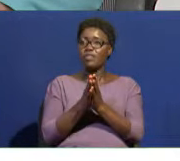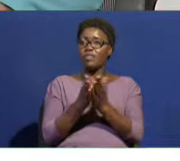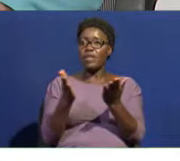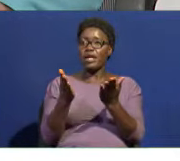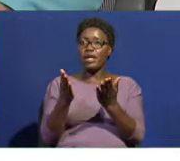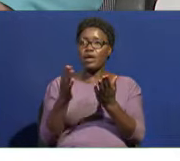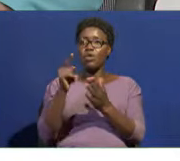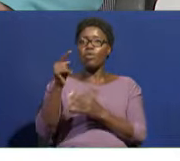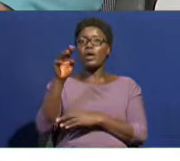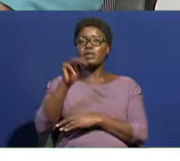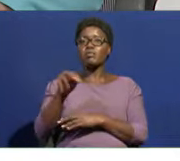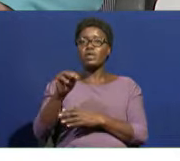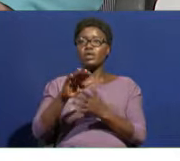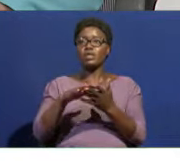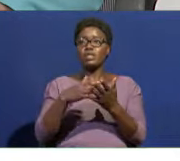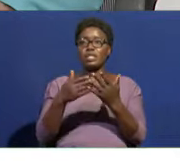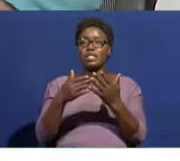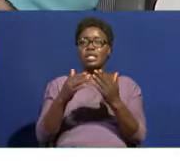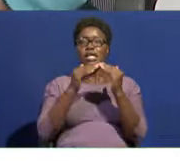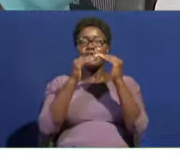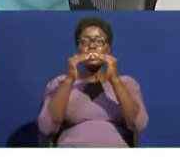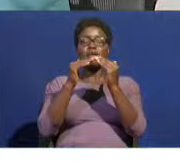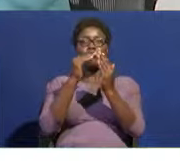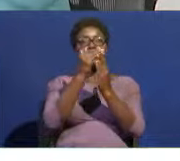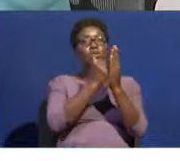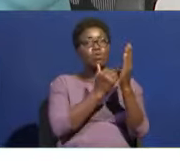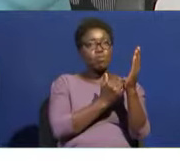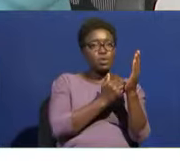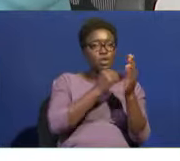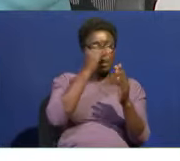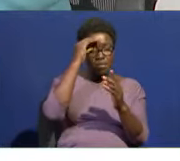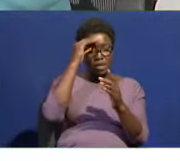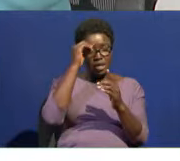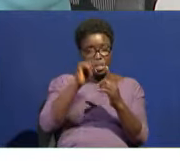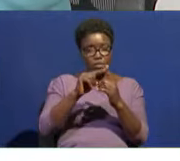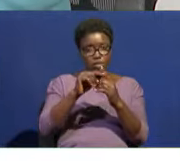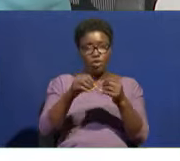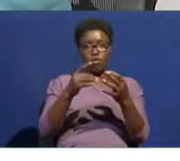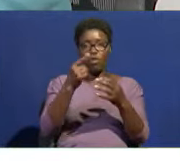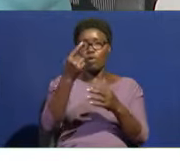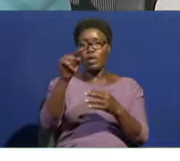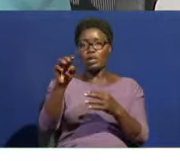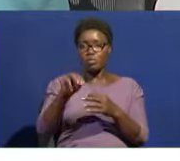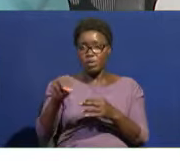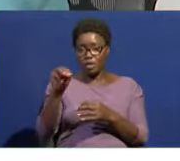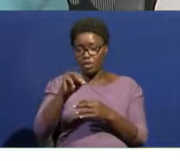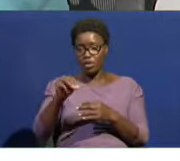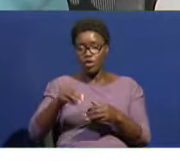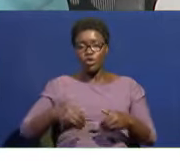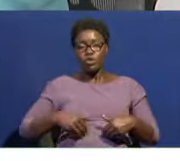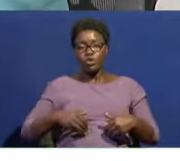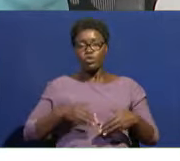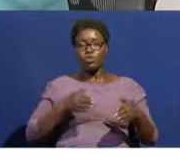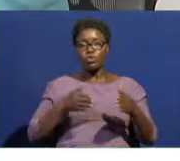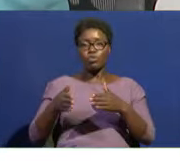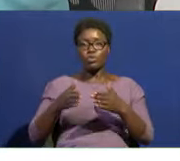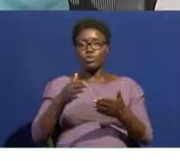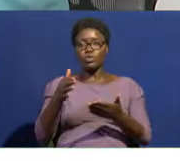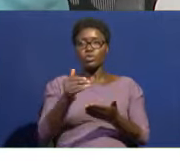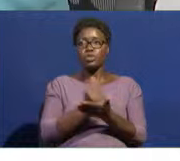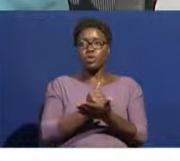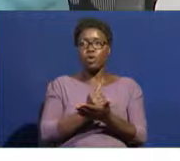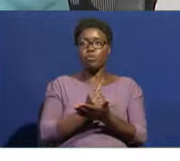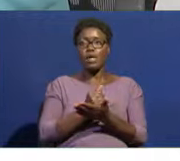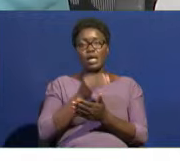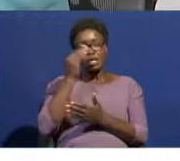the 1 million Next Level program, aimed at offering over a million Kenyan youth job opportunities in education, in